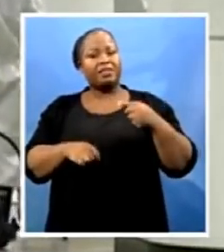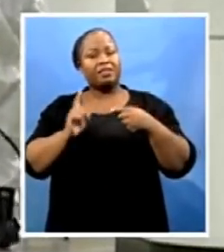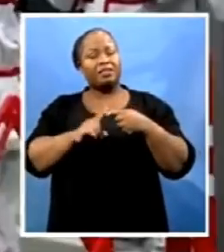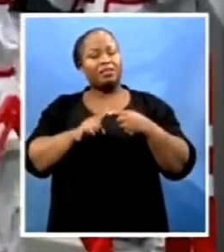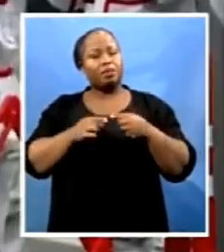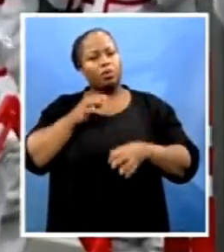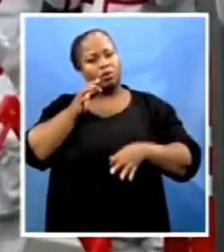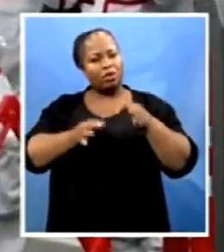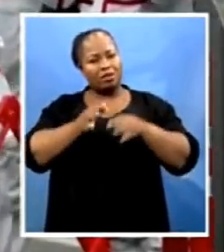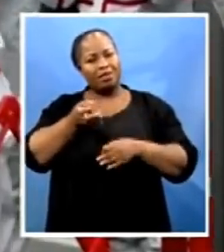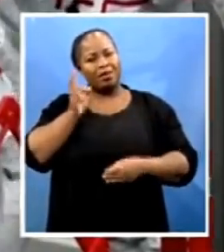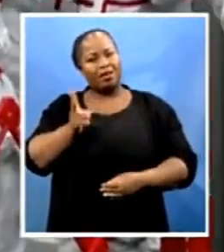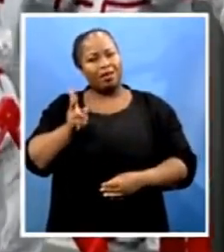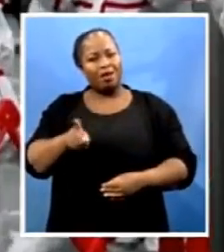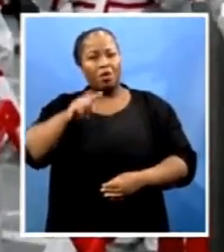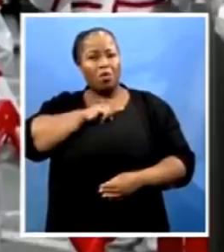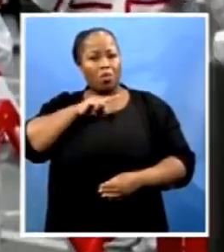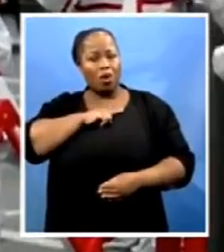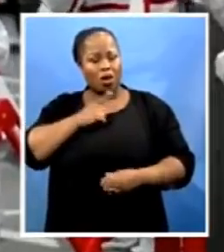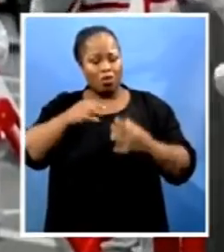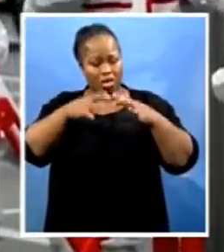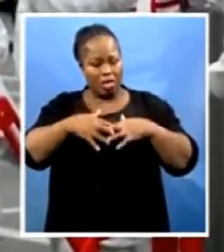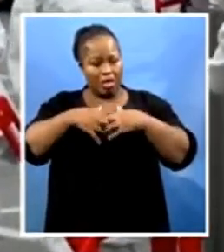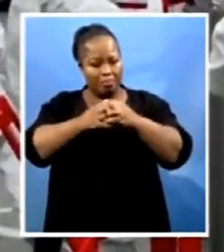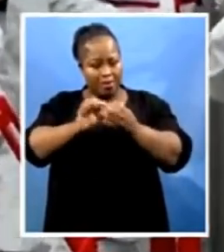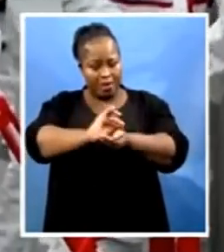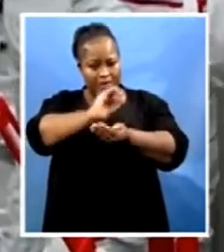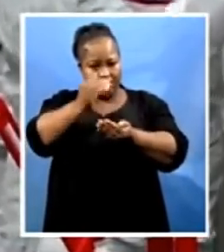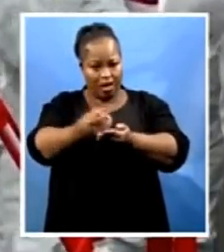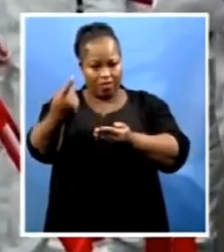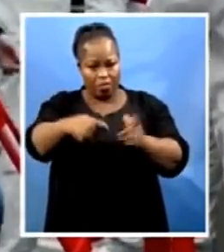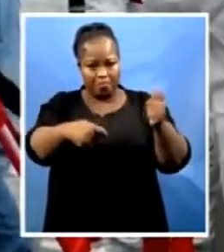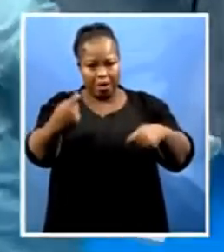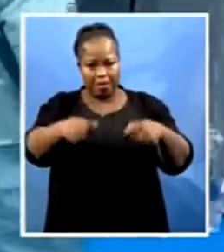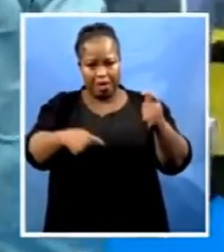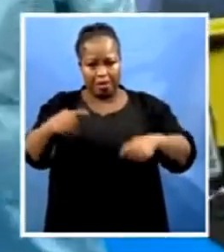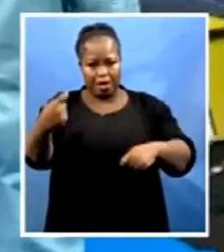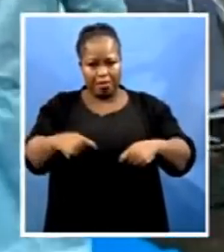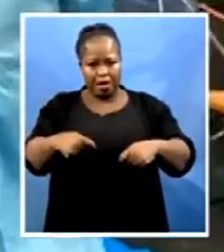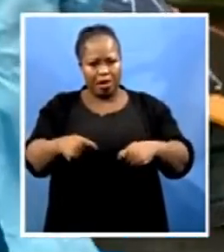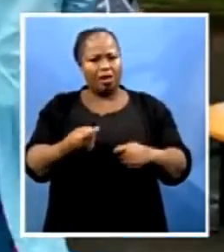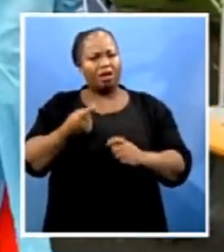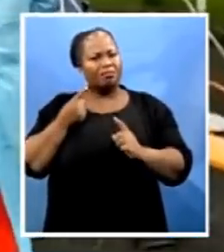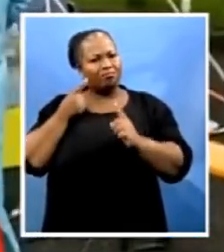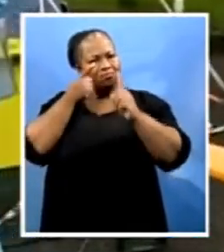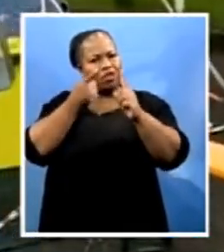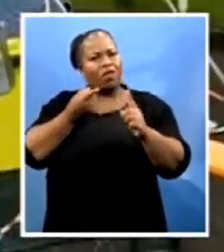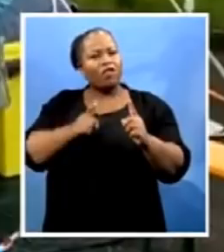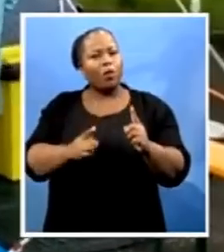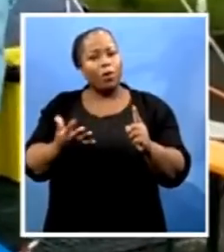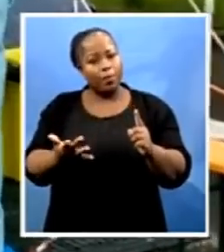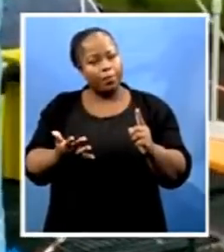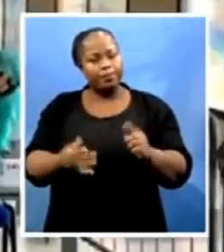created and what its mandate is. As Gloria has just alluded to in her